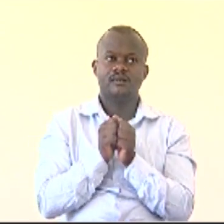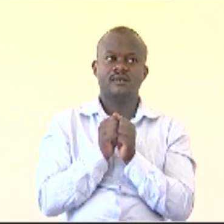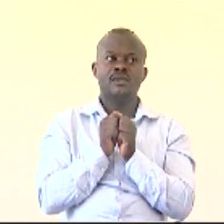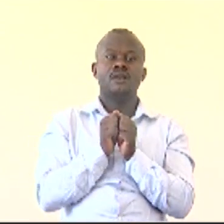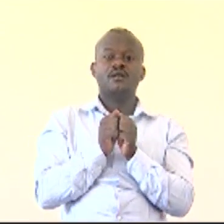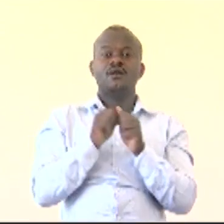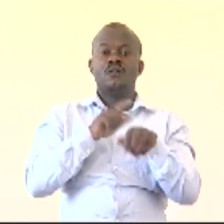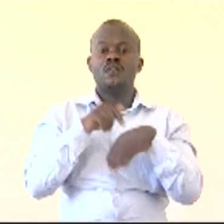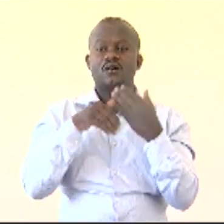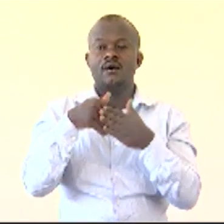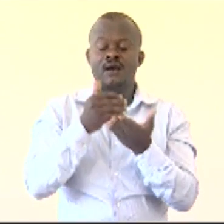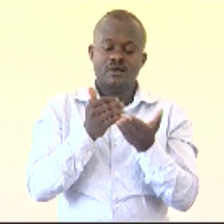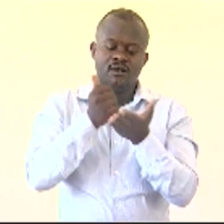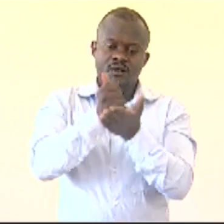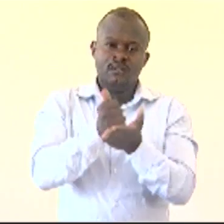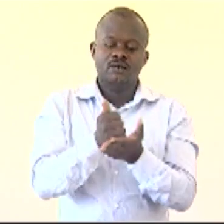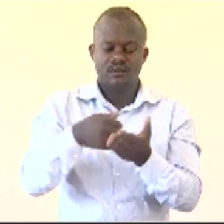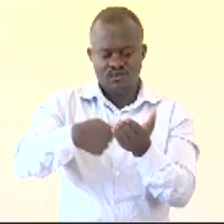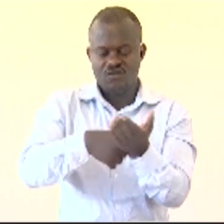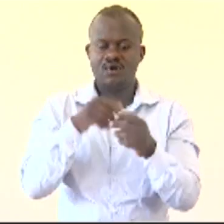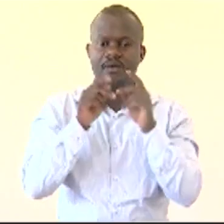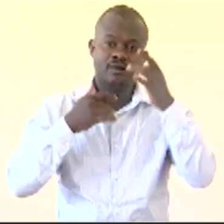while caring of the patients suffering from Ebola.